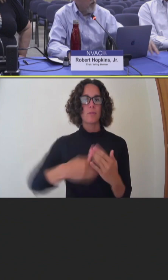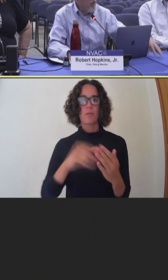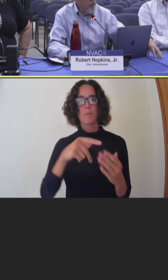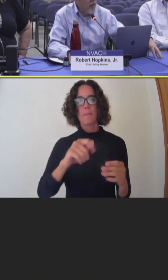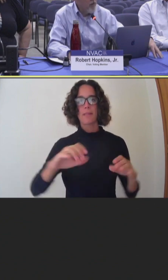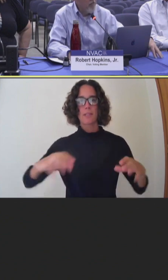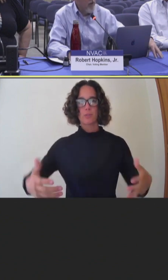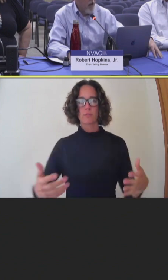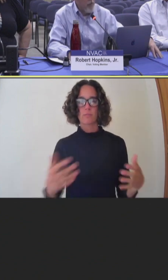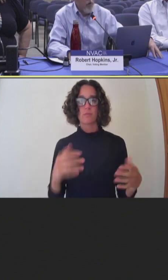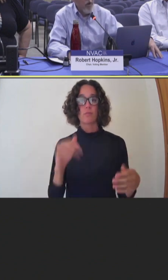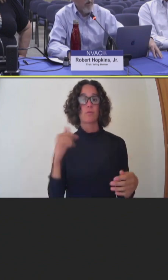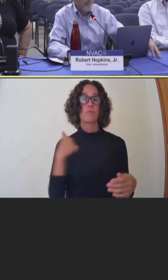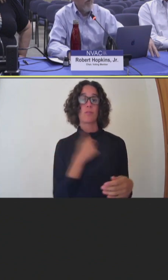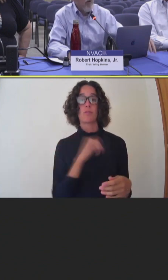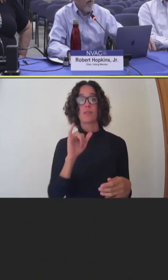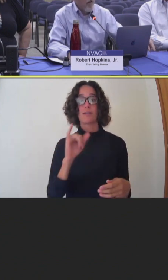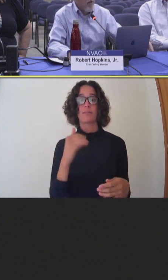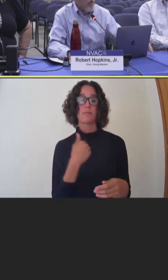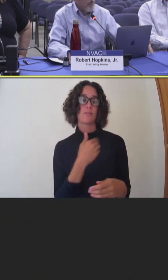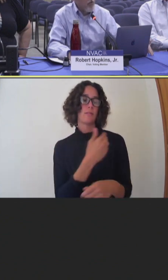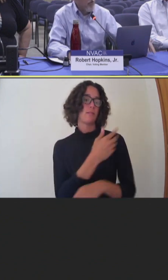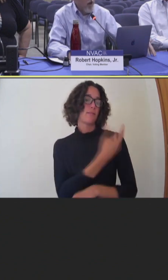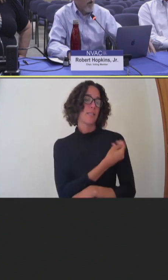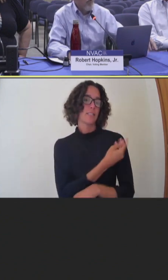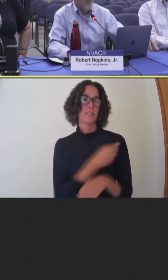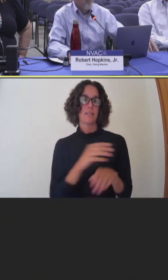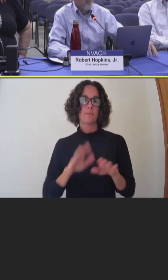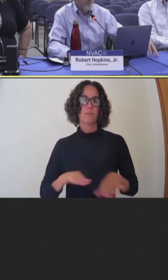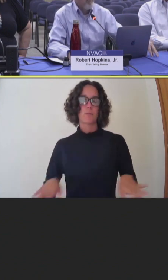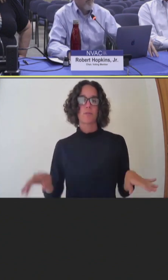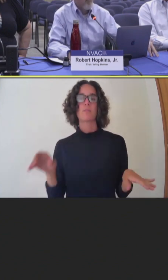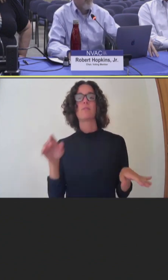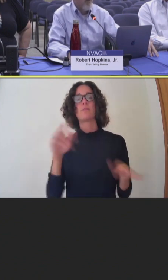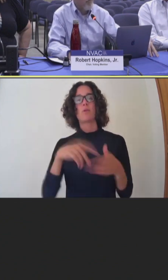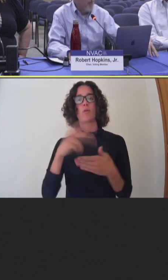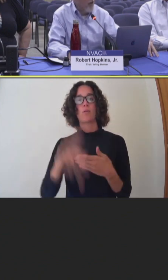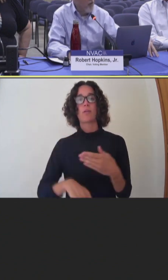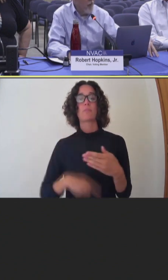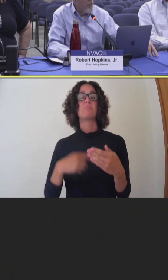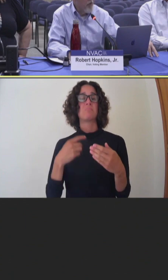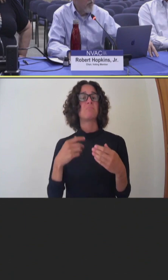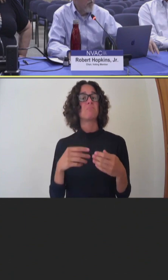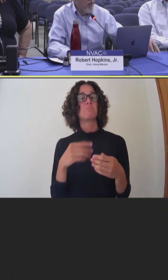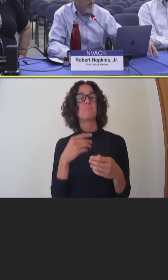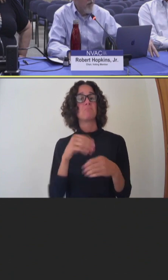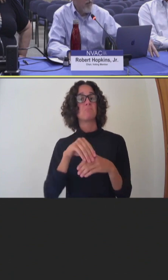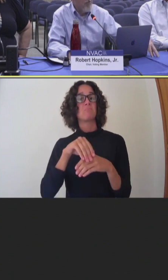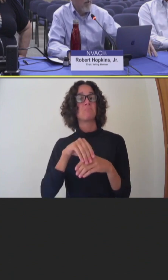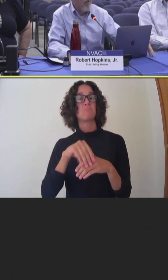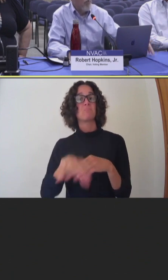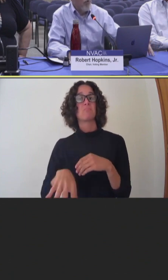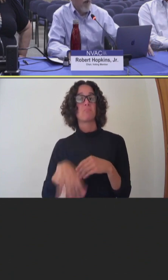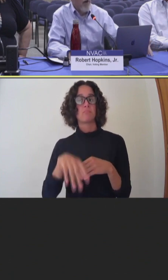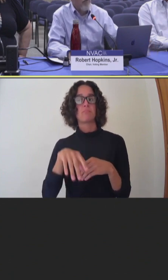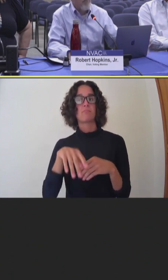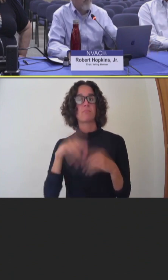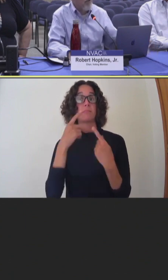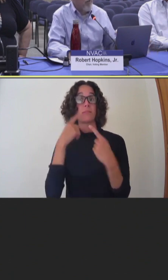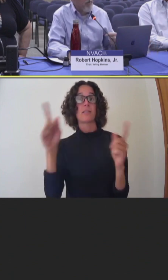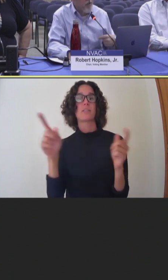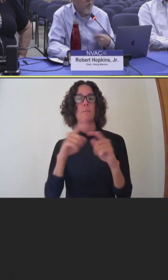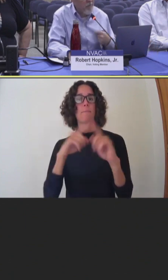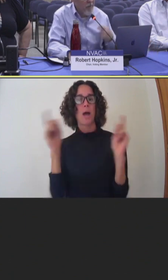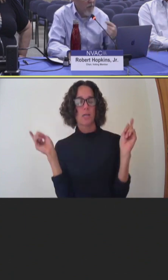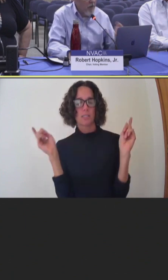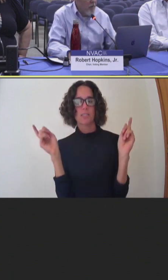very effective in a lot of ways, there are still challenges in certain members of our childhood population getting vaccines without